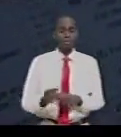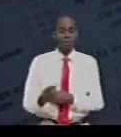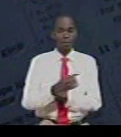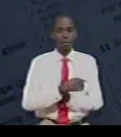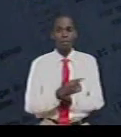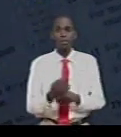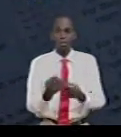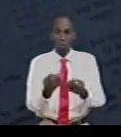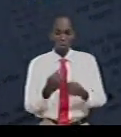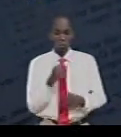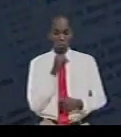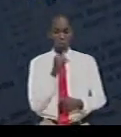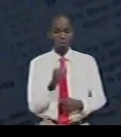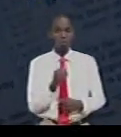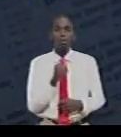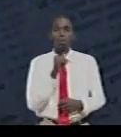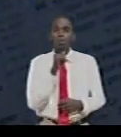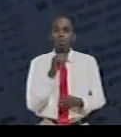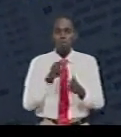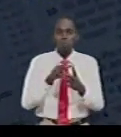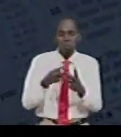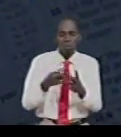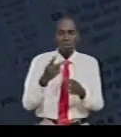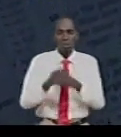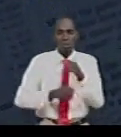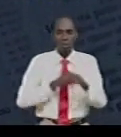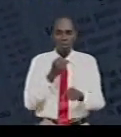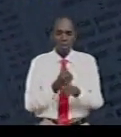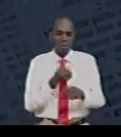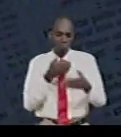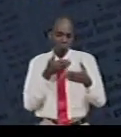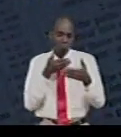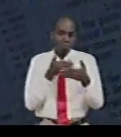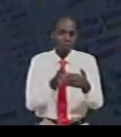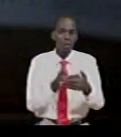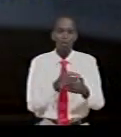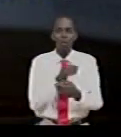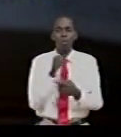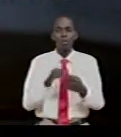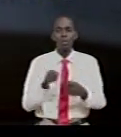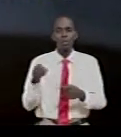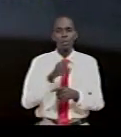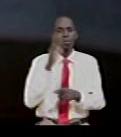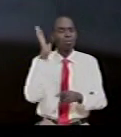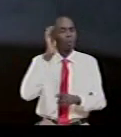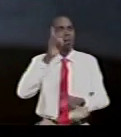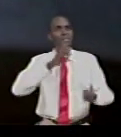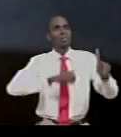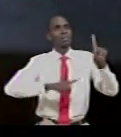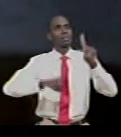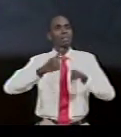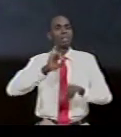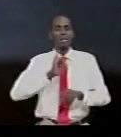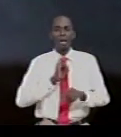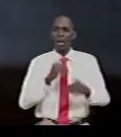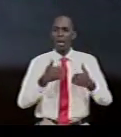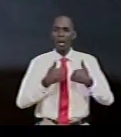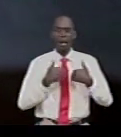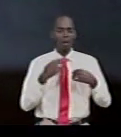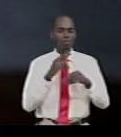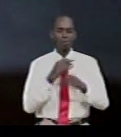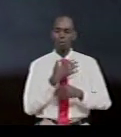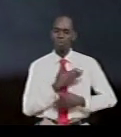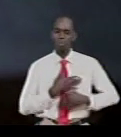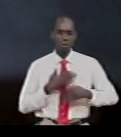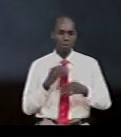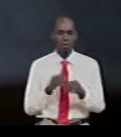come not, nor the years draw nigh, when thou shalt say, I have no pleasure